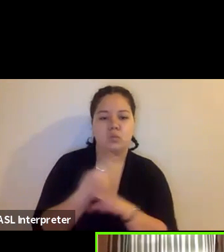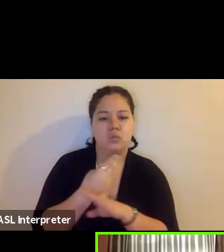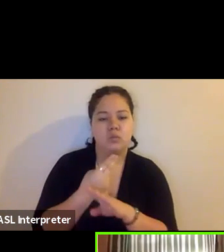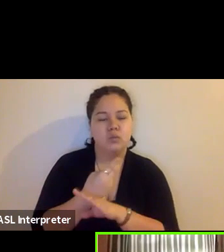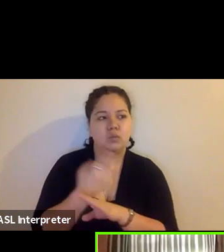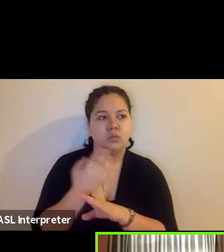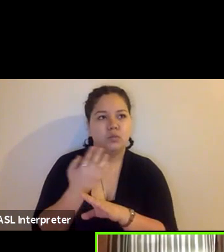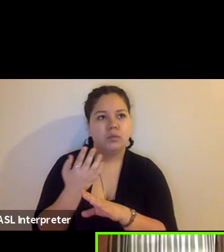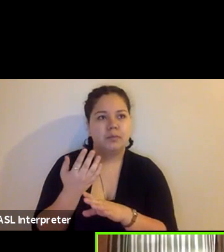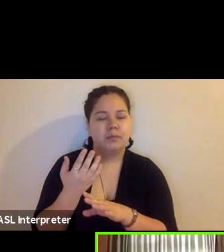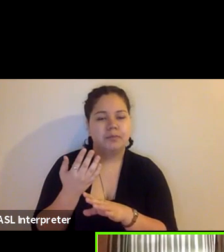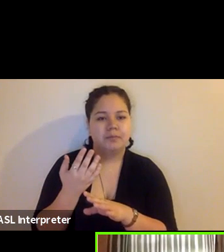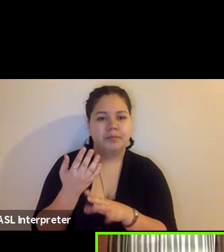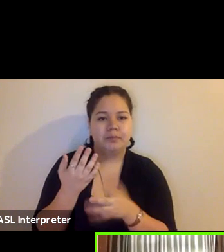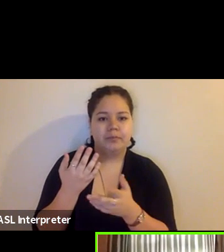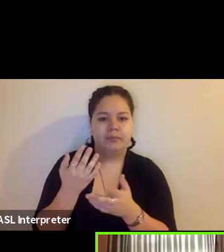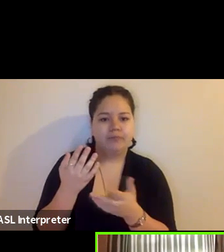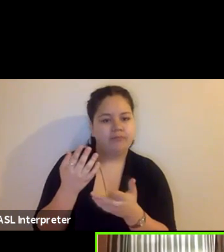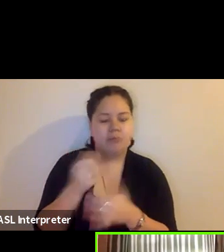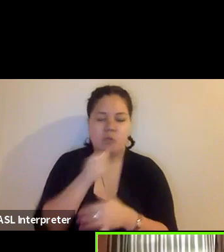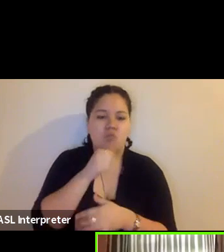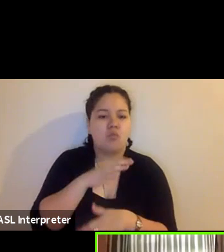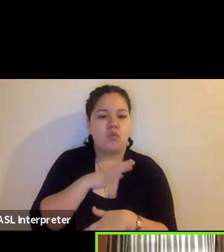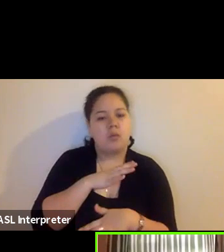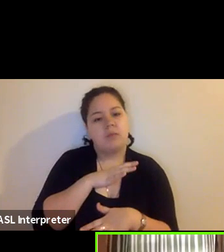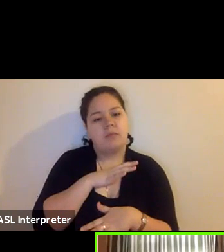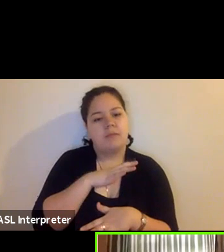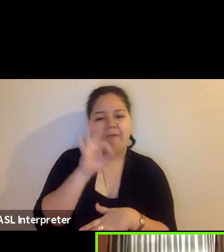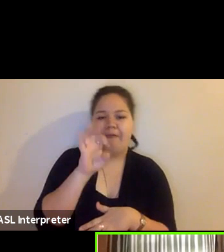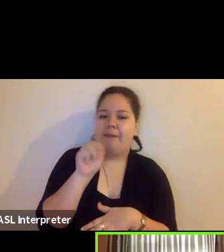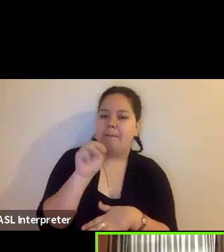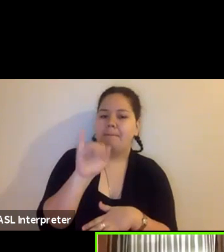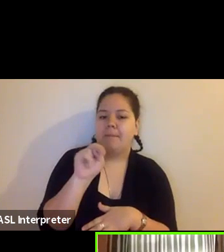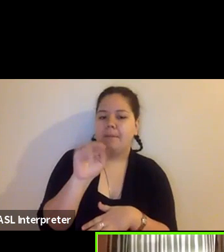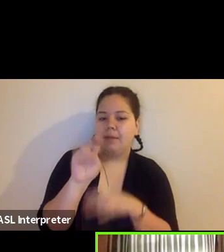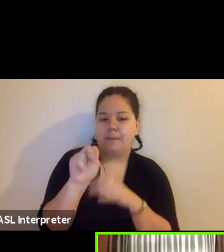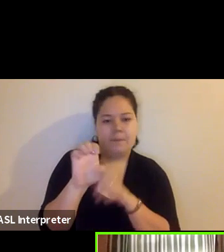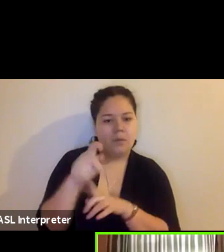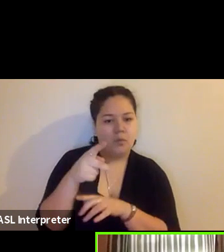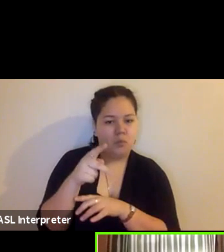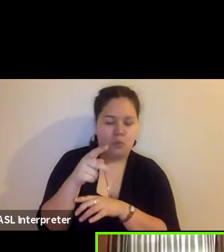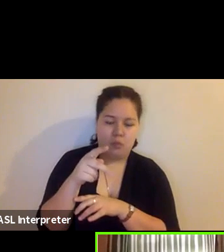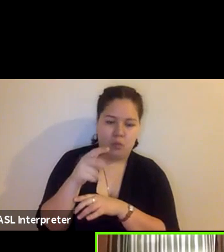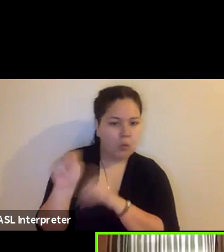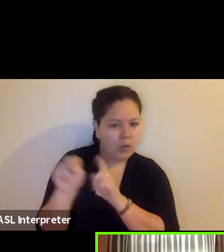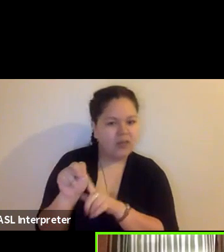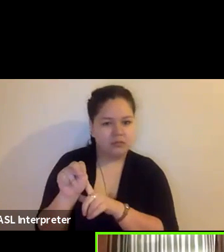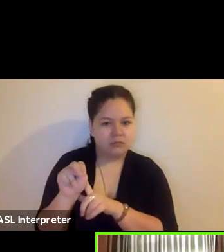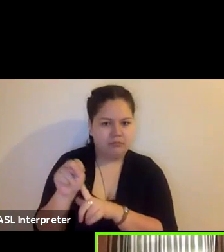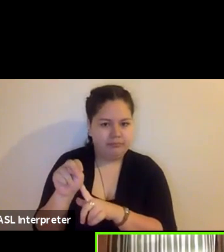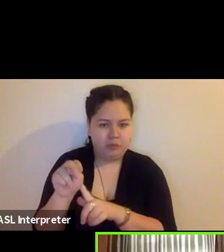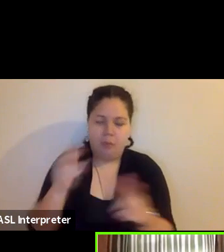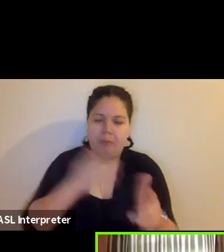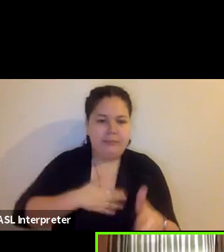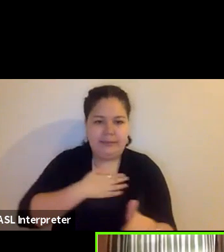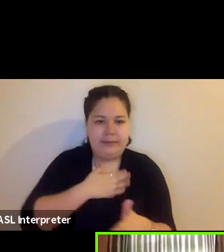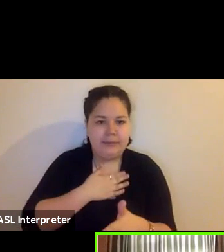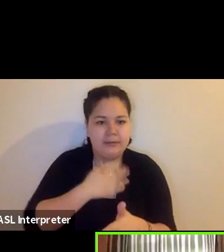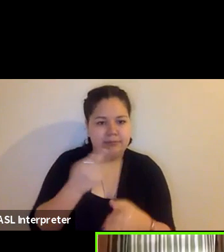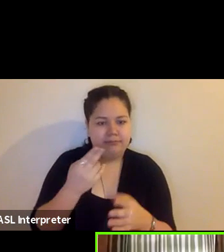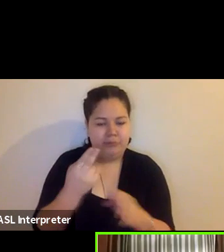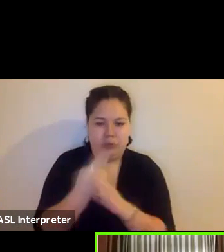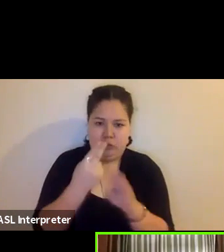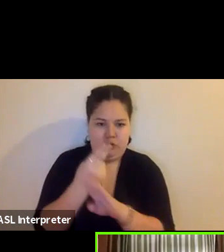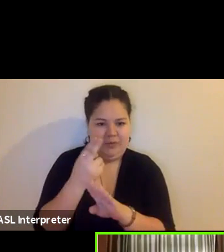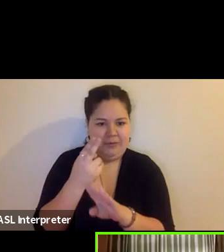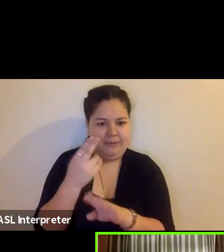I refer to myself by feminine pronouns, and I invite anybody else to address, talk about